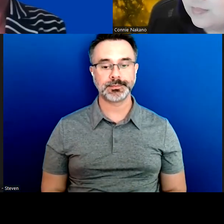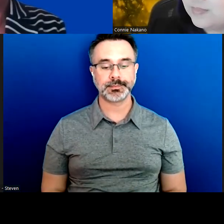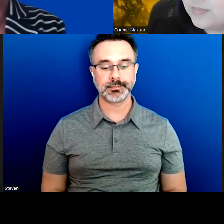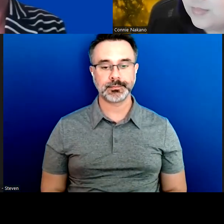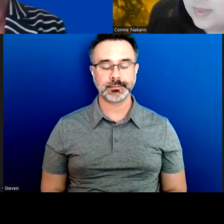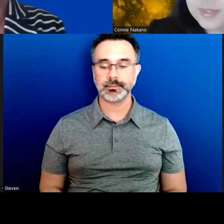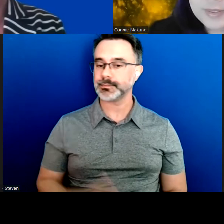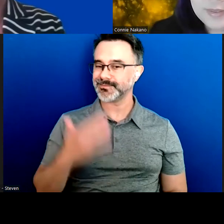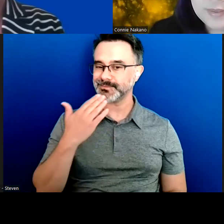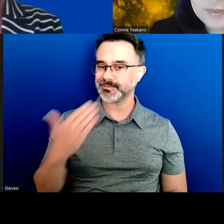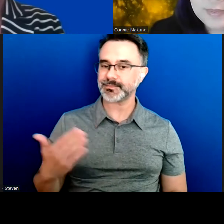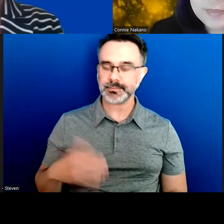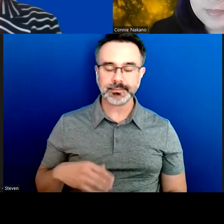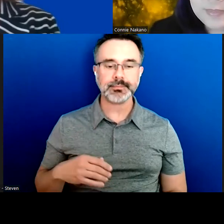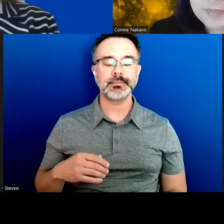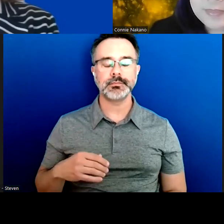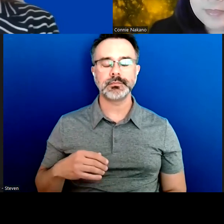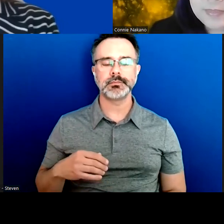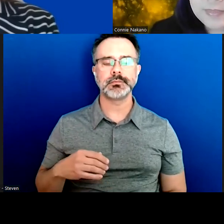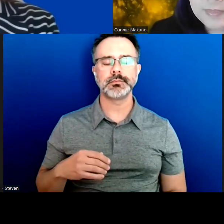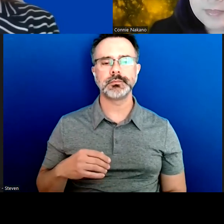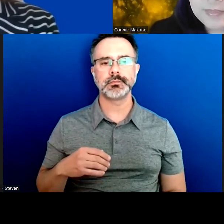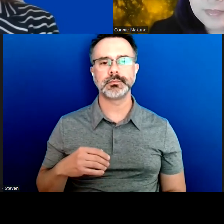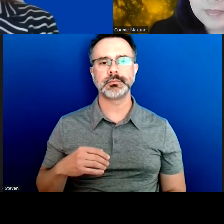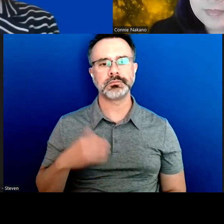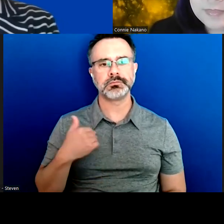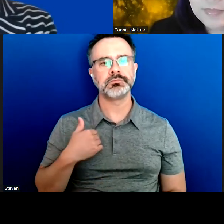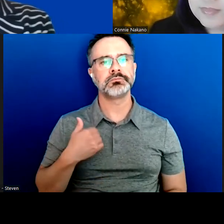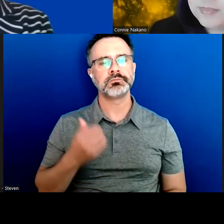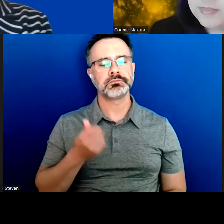Thank you very much. There were a number of